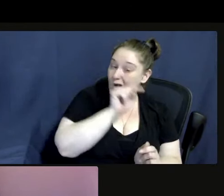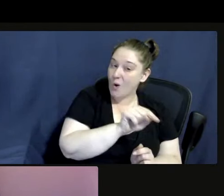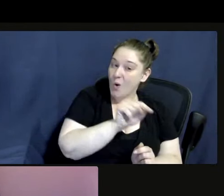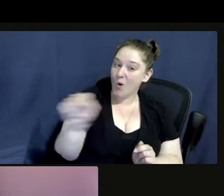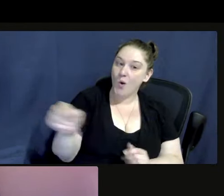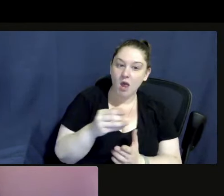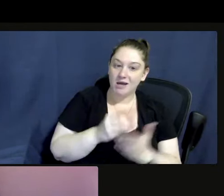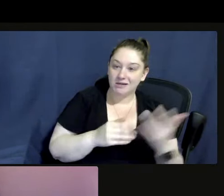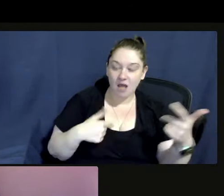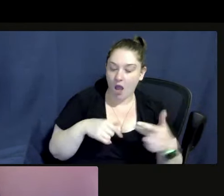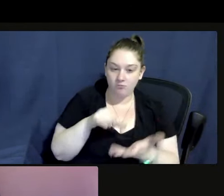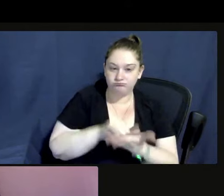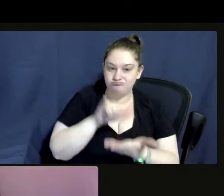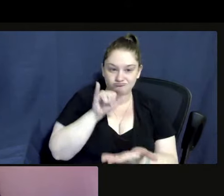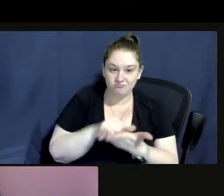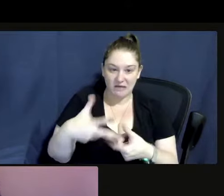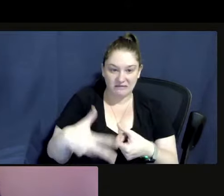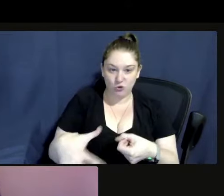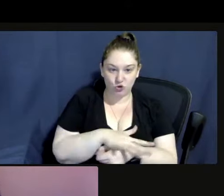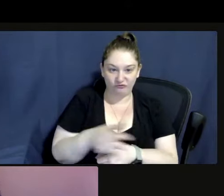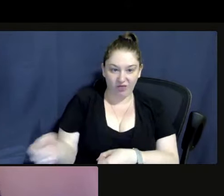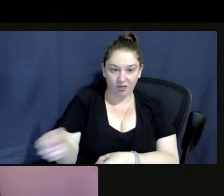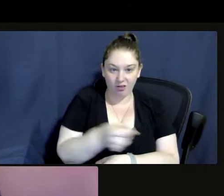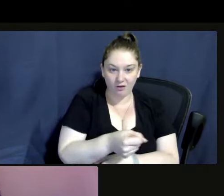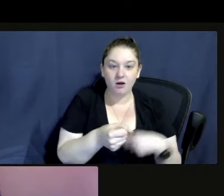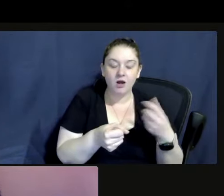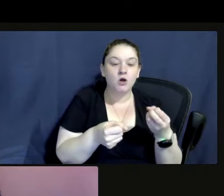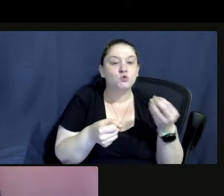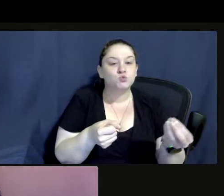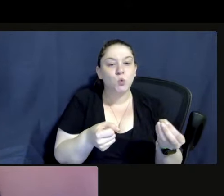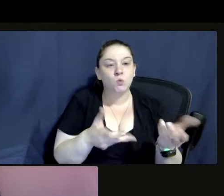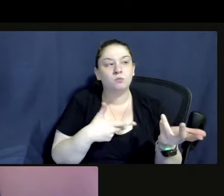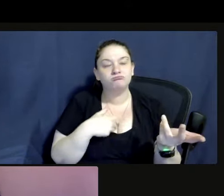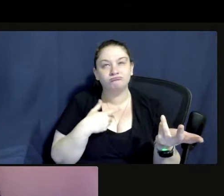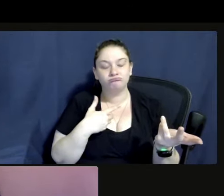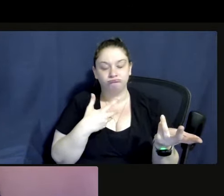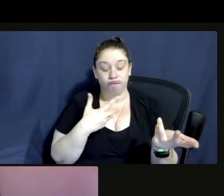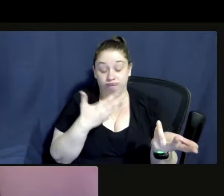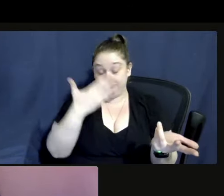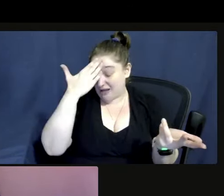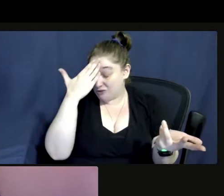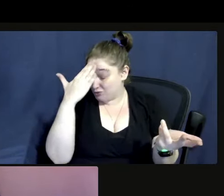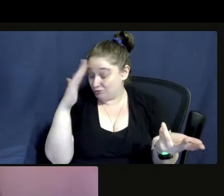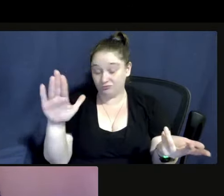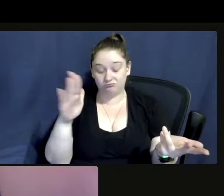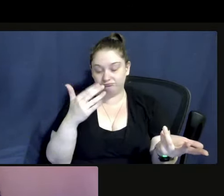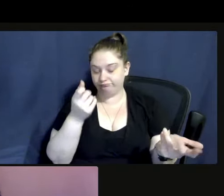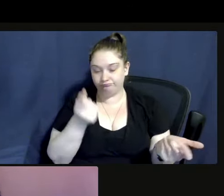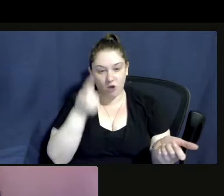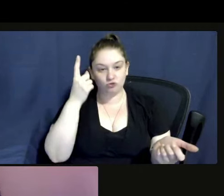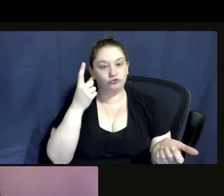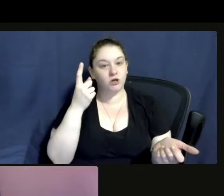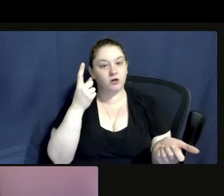just can't fill. And I would not understand laying off somebody